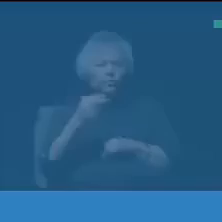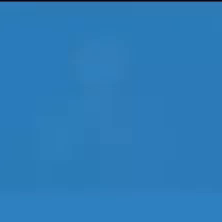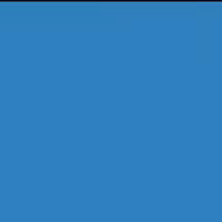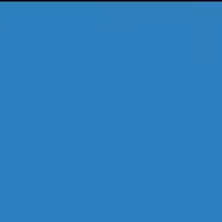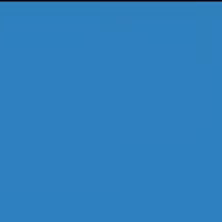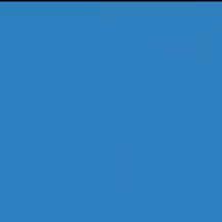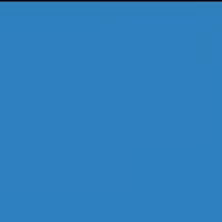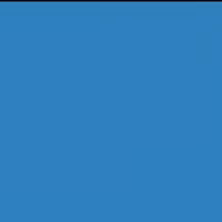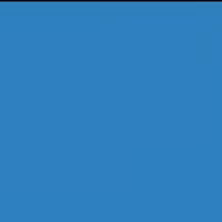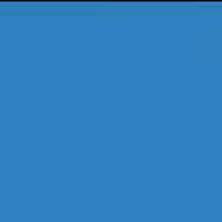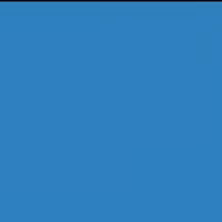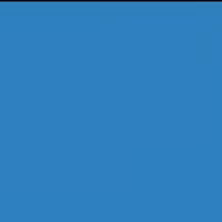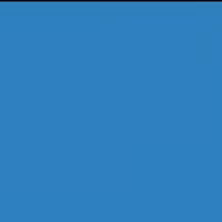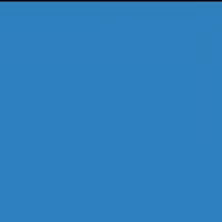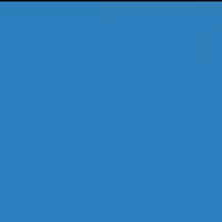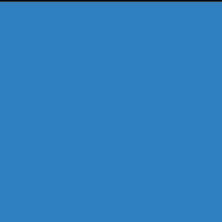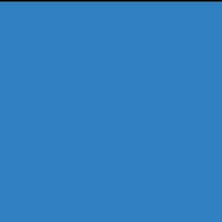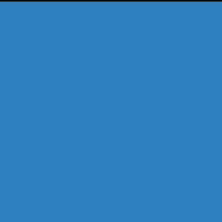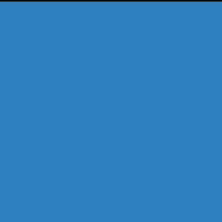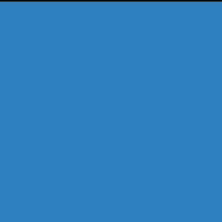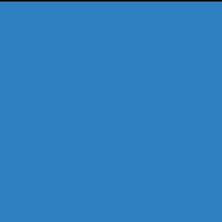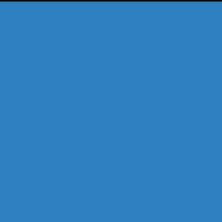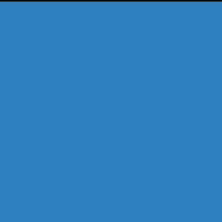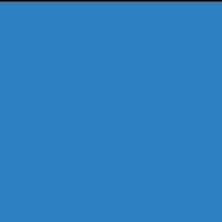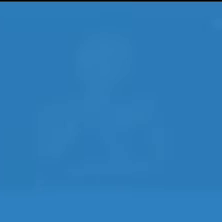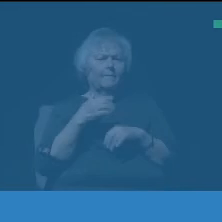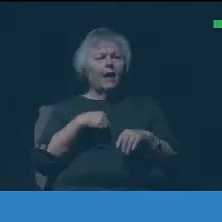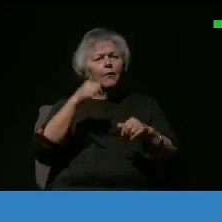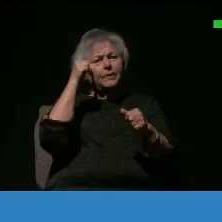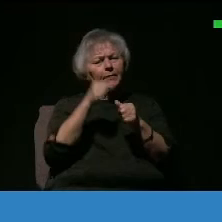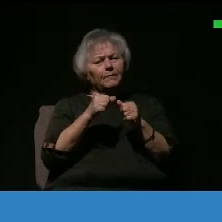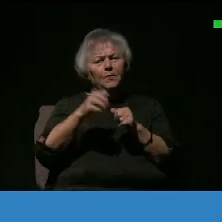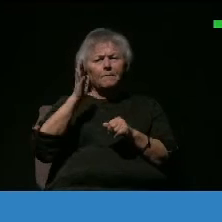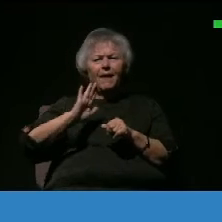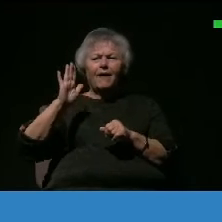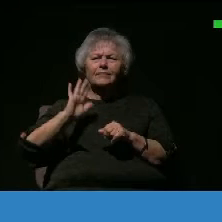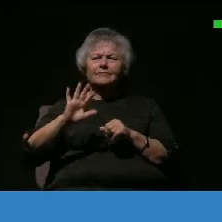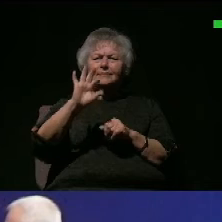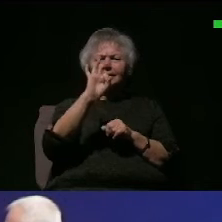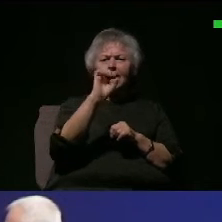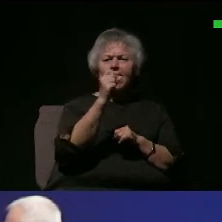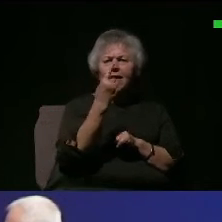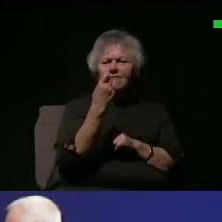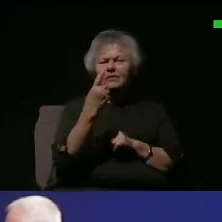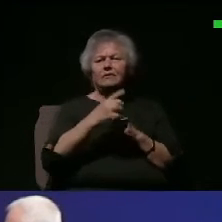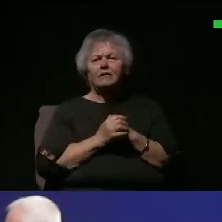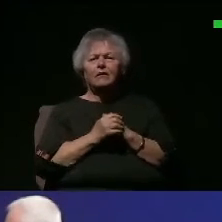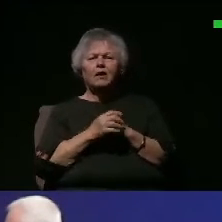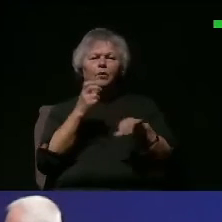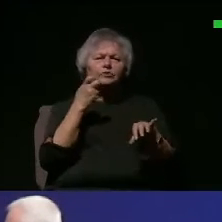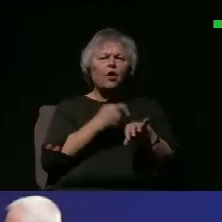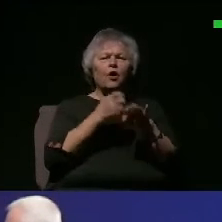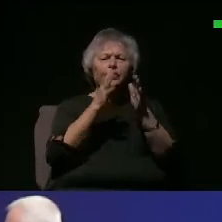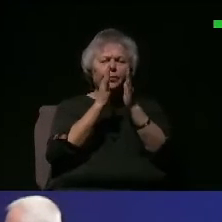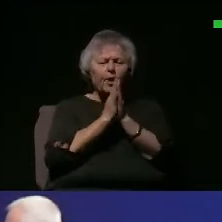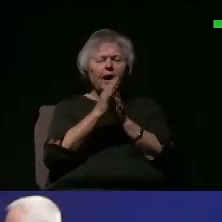too. I remember back during 9/11, it was really hard at times to pray for